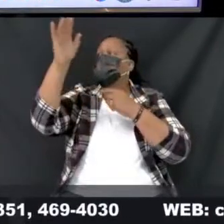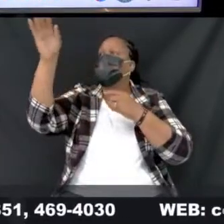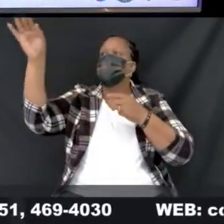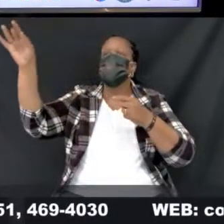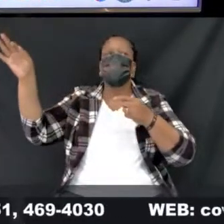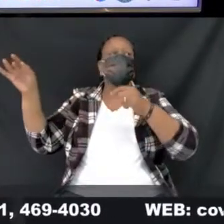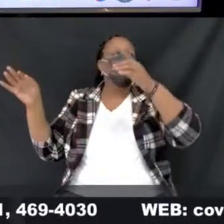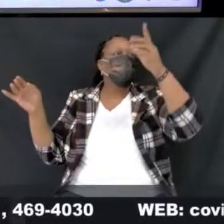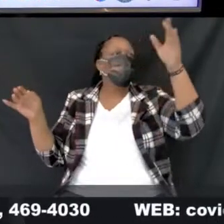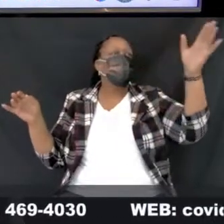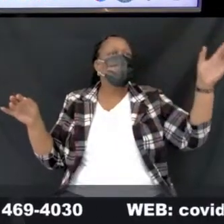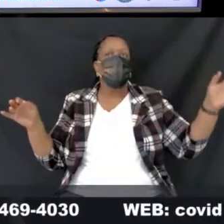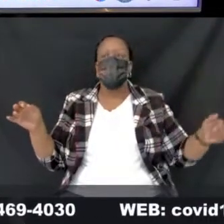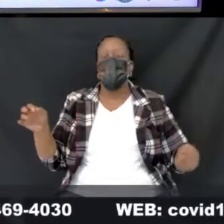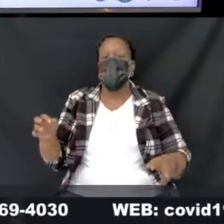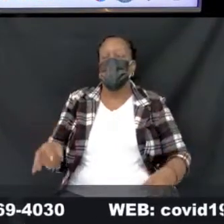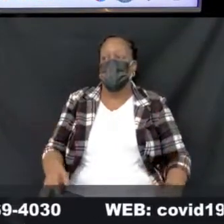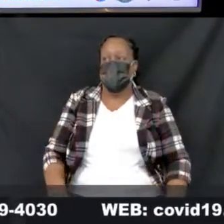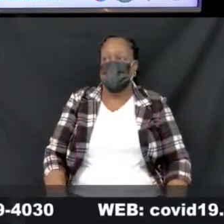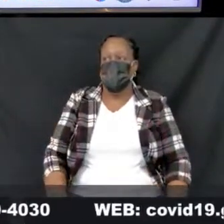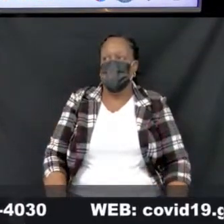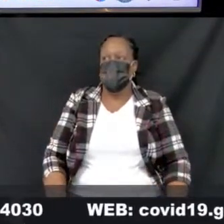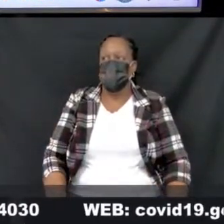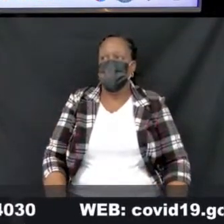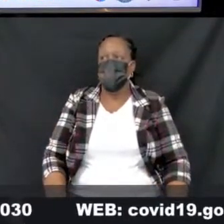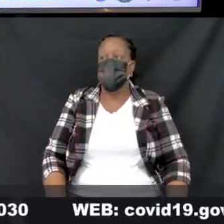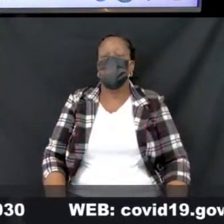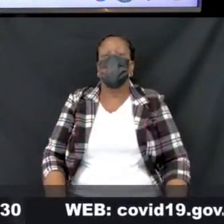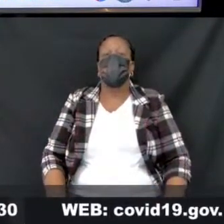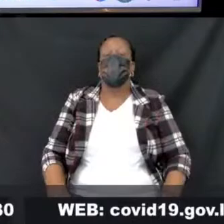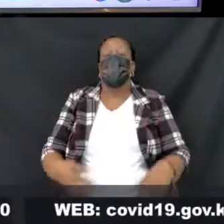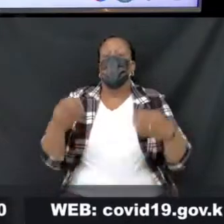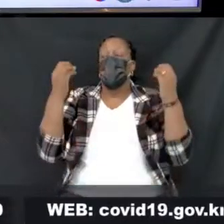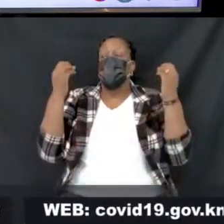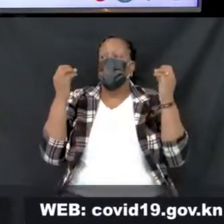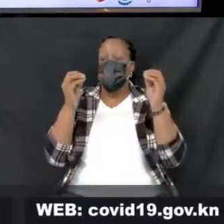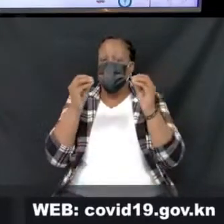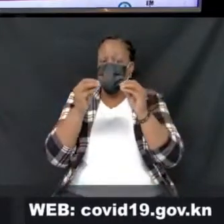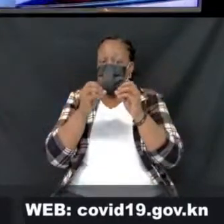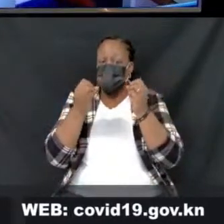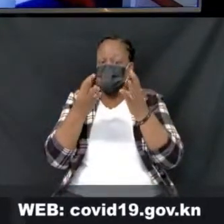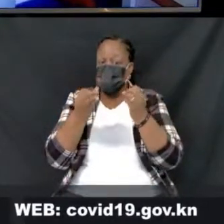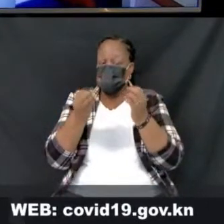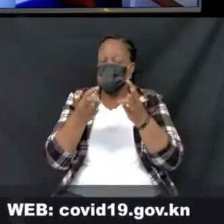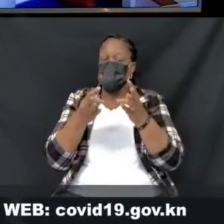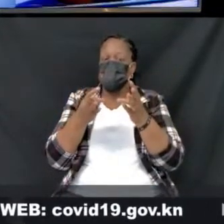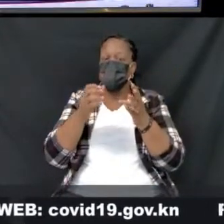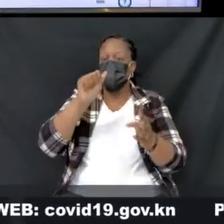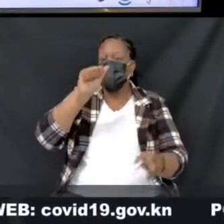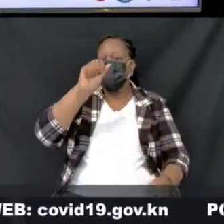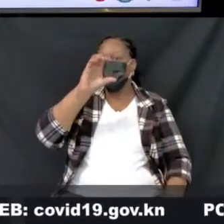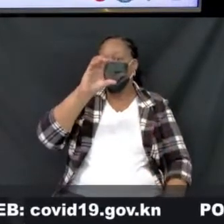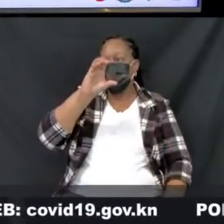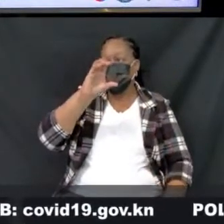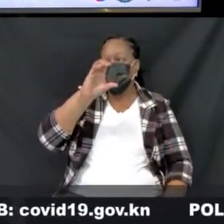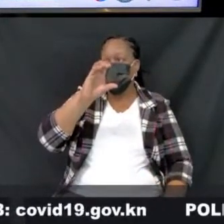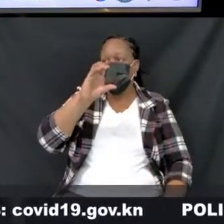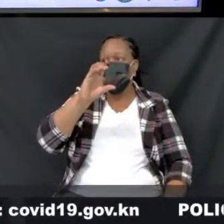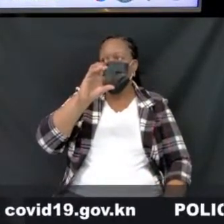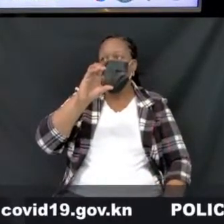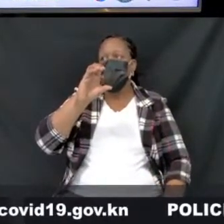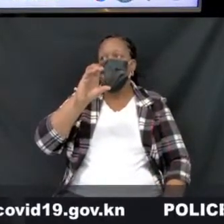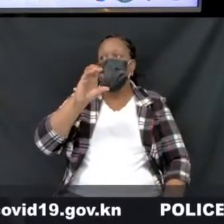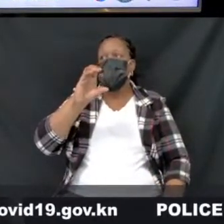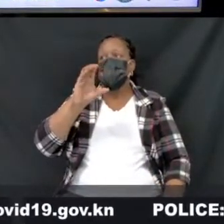quite some time. Now, most air conditioning units are designed to cool the air and not